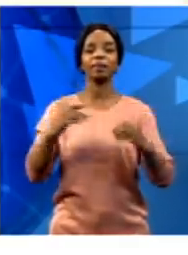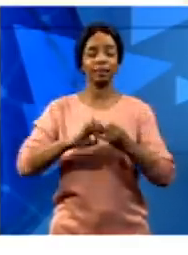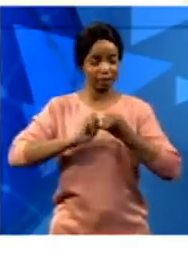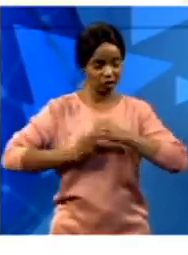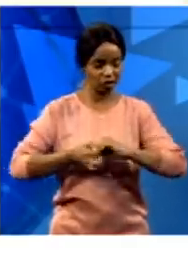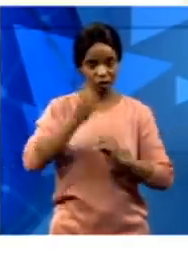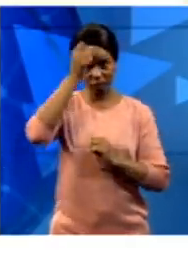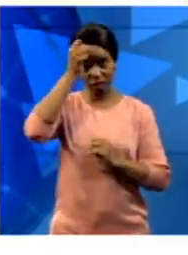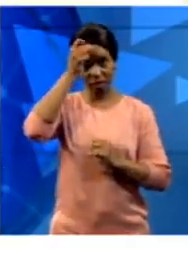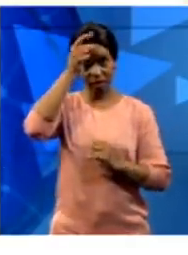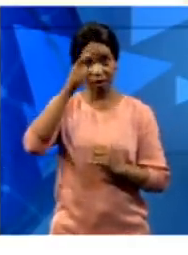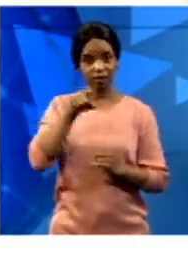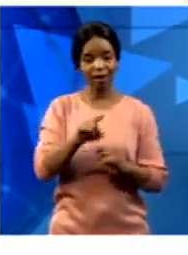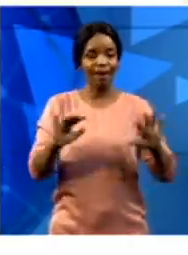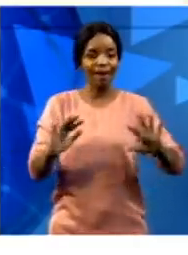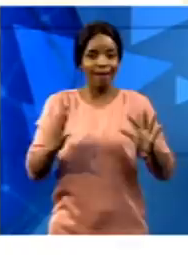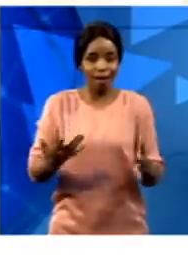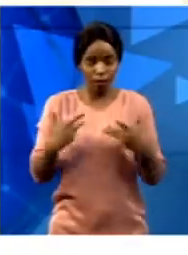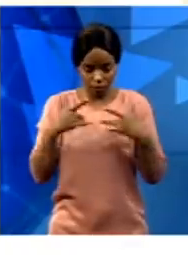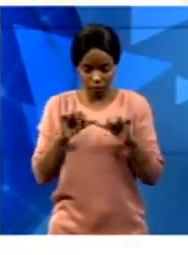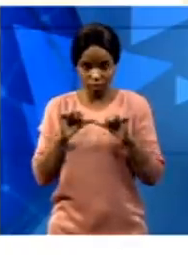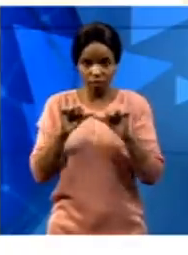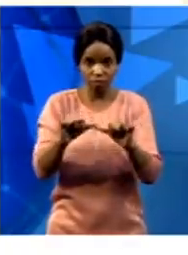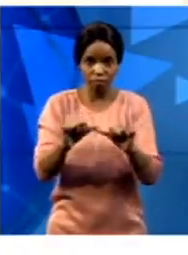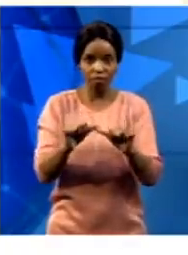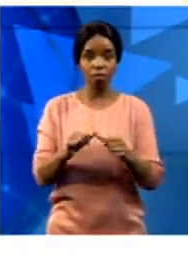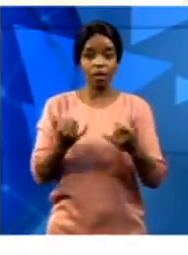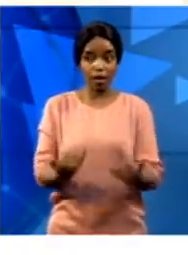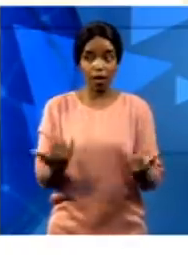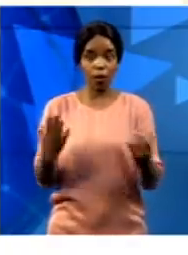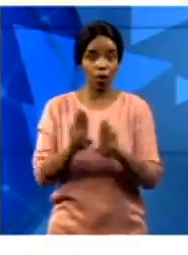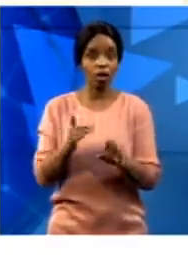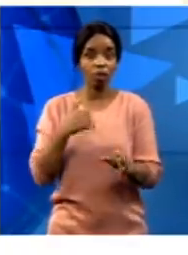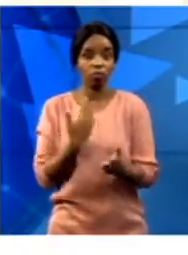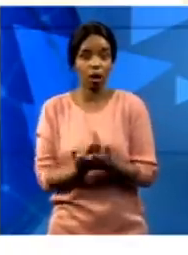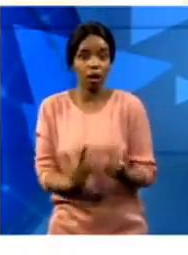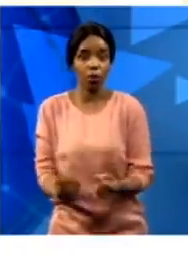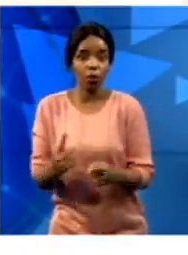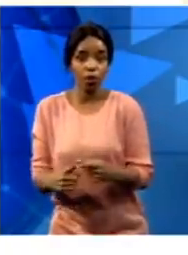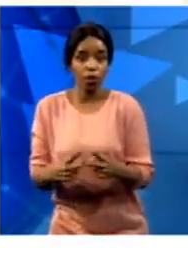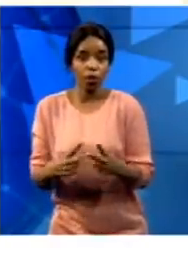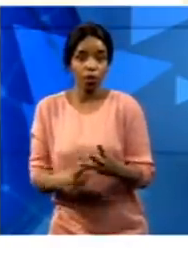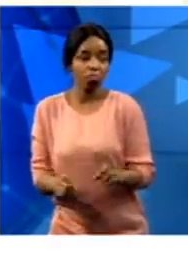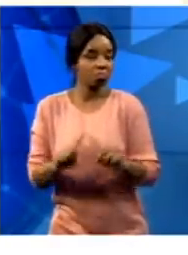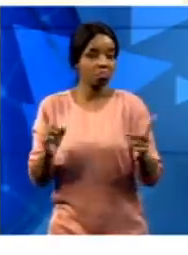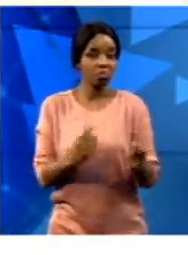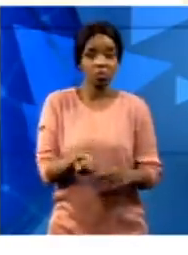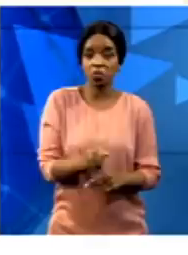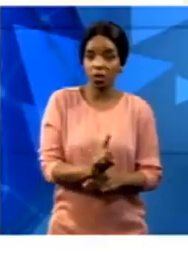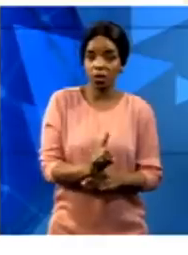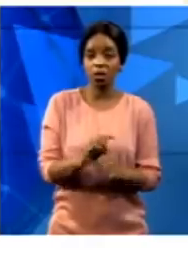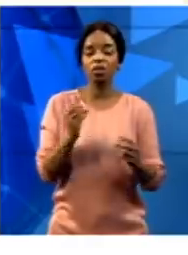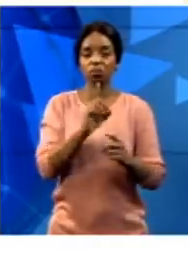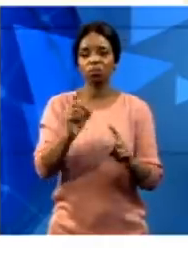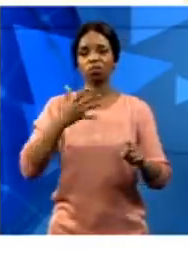understand how they can keep going, what they are allowed to do in lockdown. And the regulatory space has been evolving quickly.